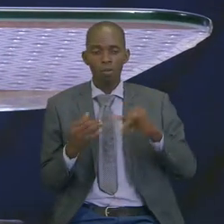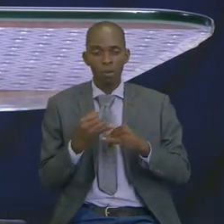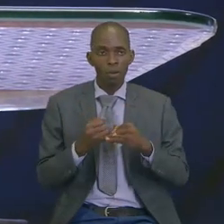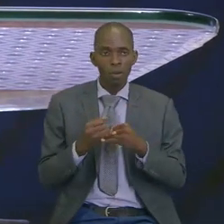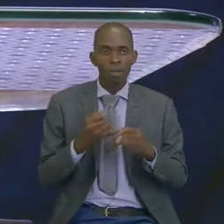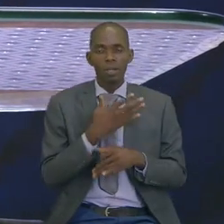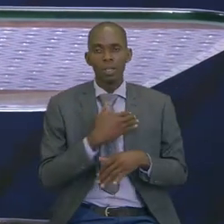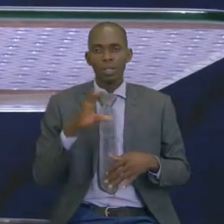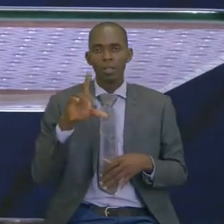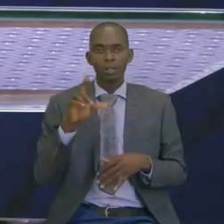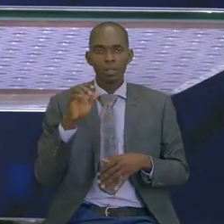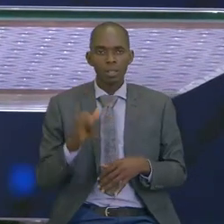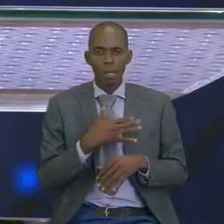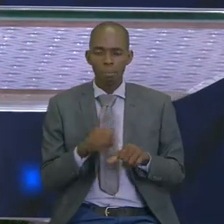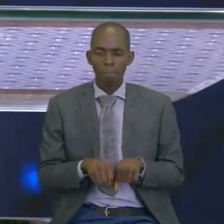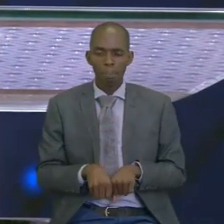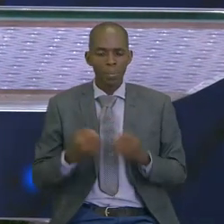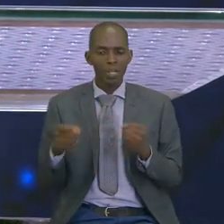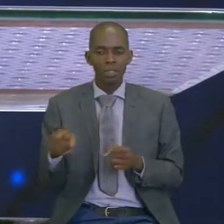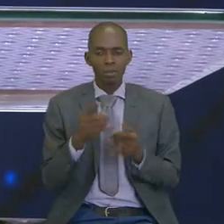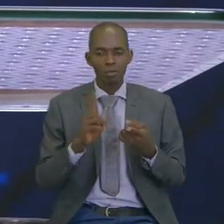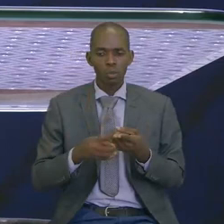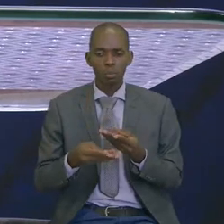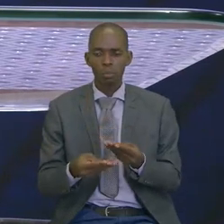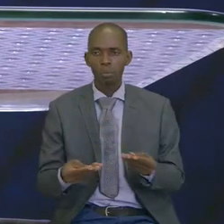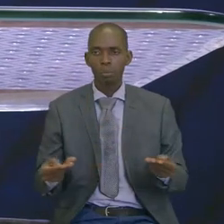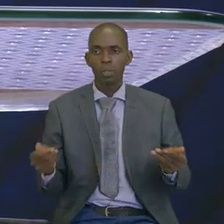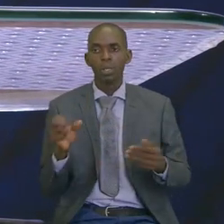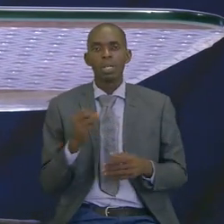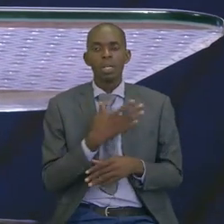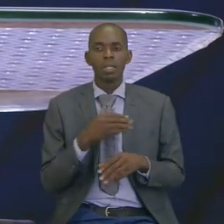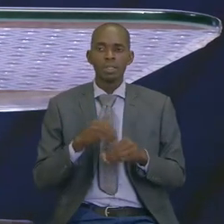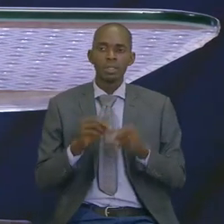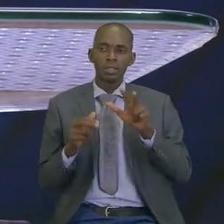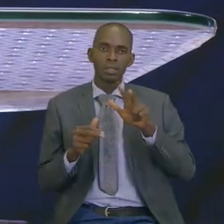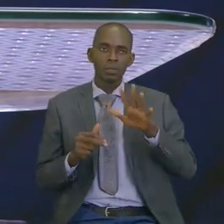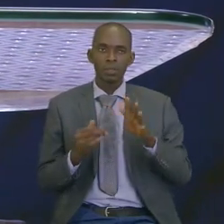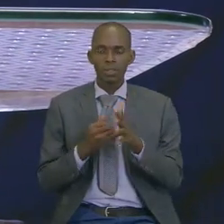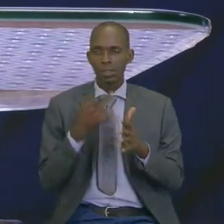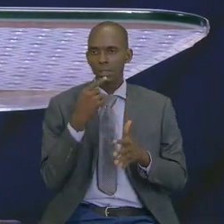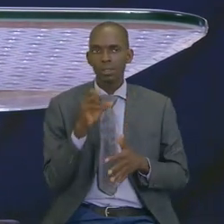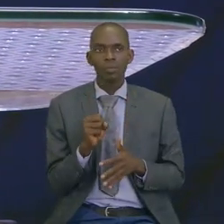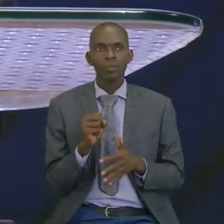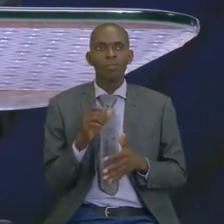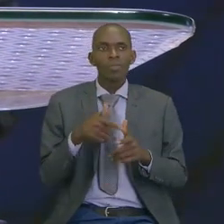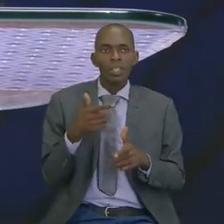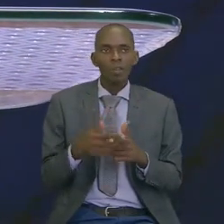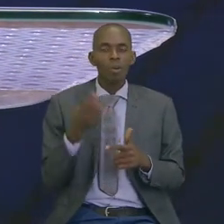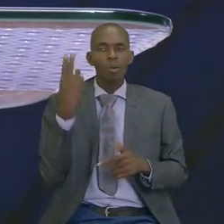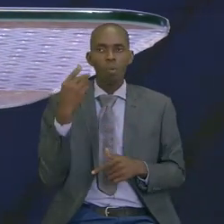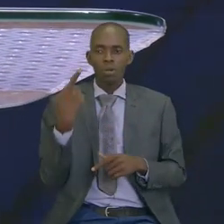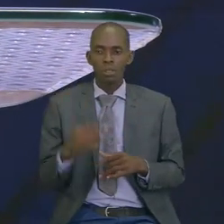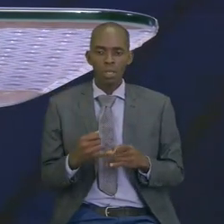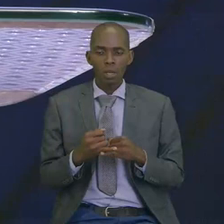and break them to pieces. And then in verse 35 it says then was